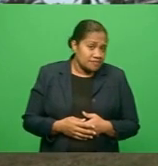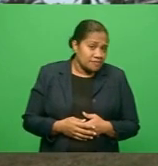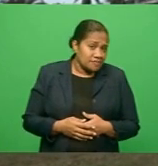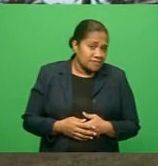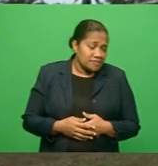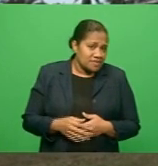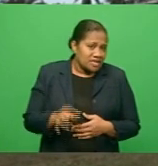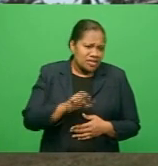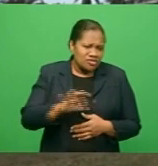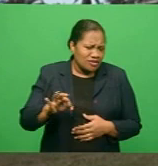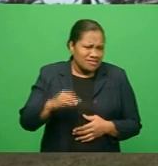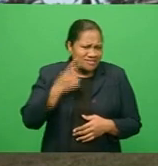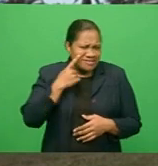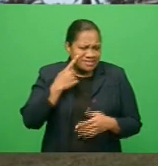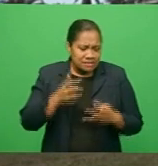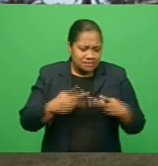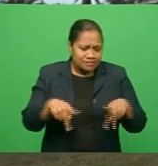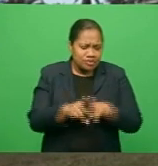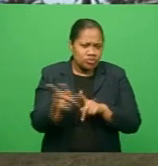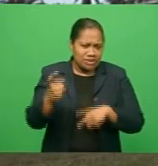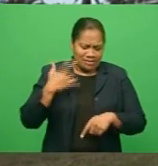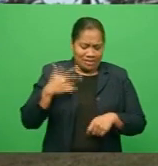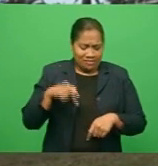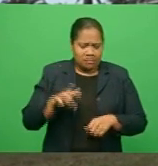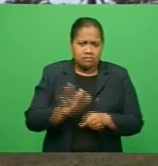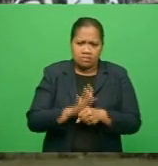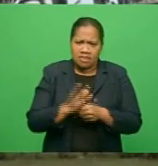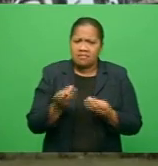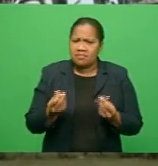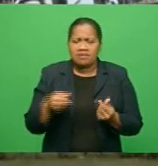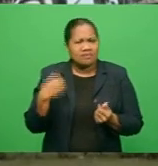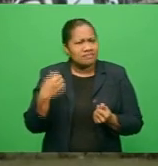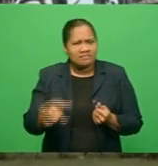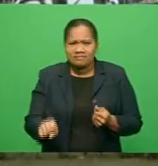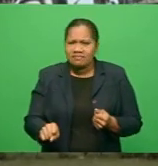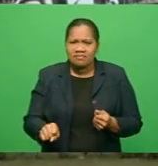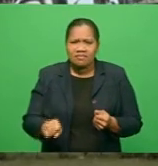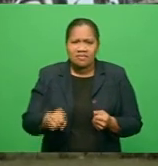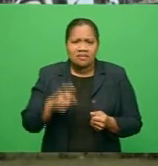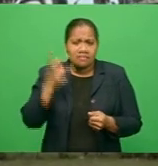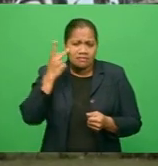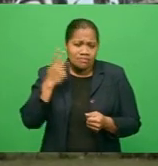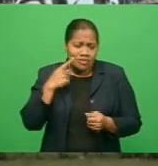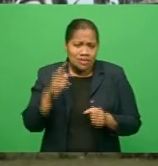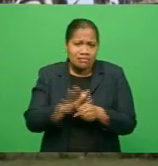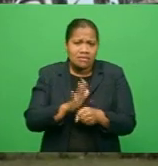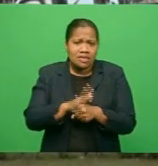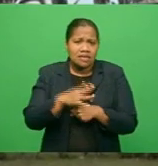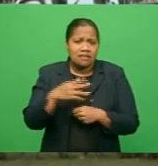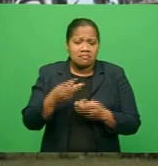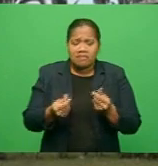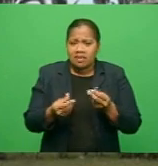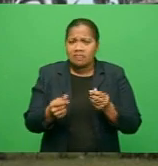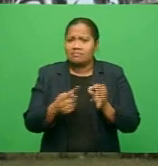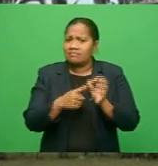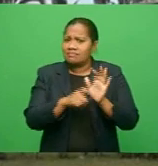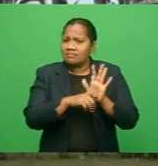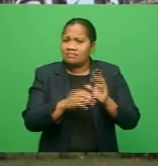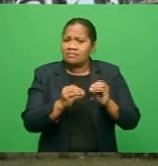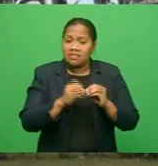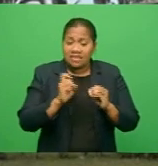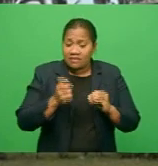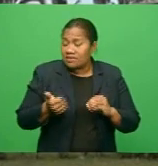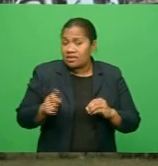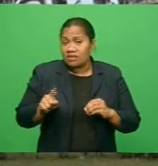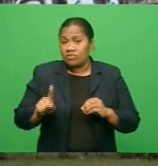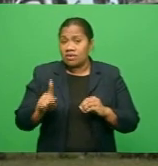place to profiteer and make money. No. It's strange that the tenants are making money and not PRB. If anyone who should be making money